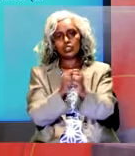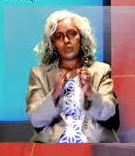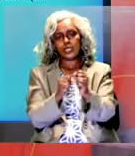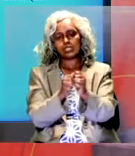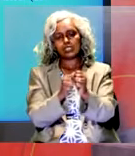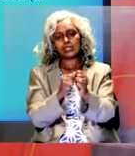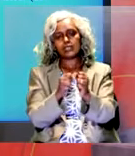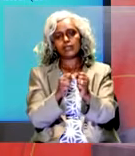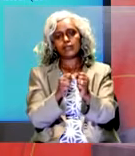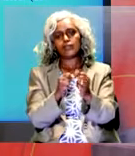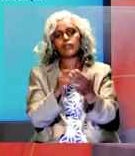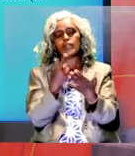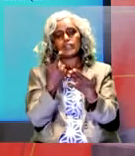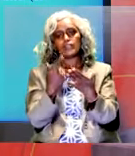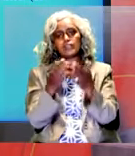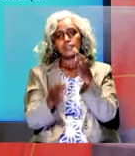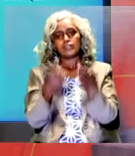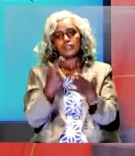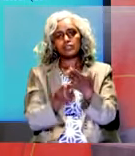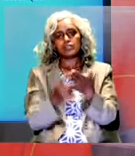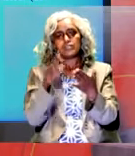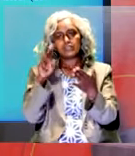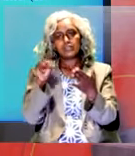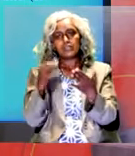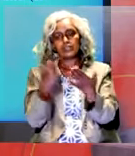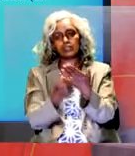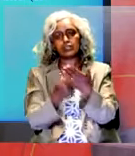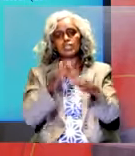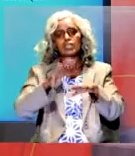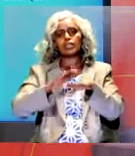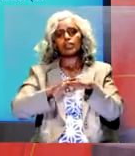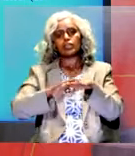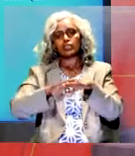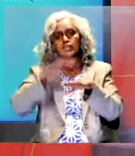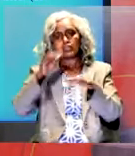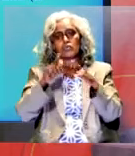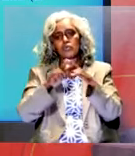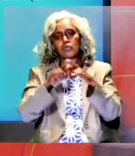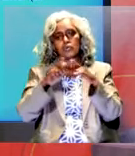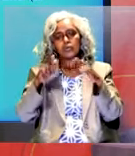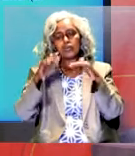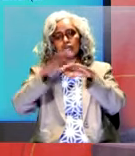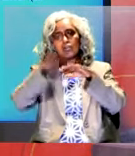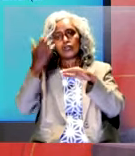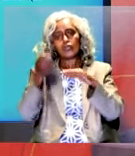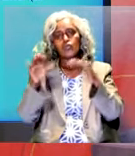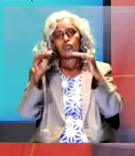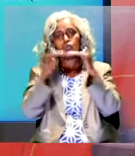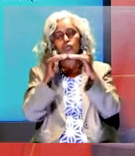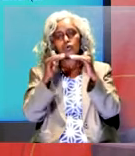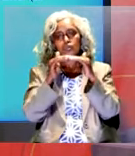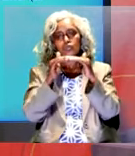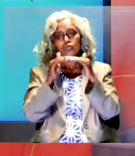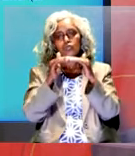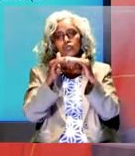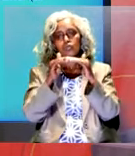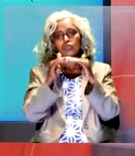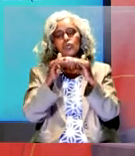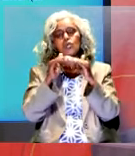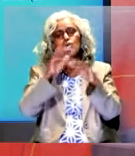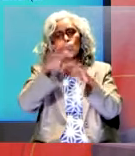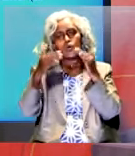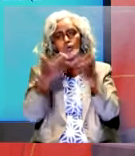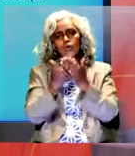sequence if this M is greater or equal to with